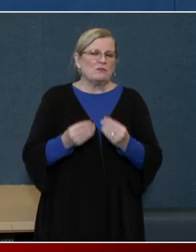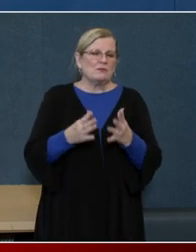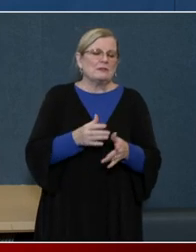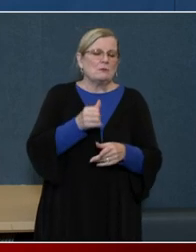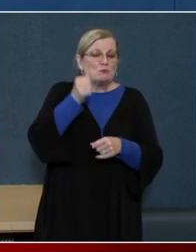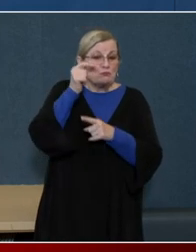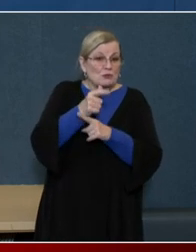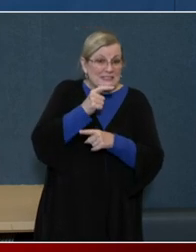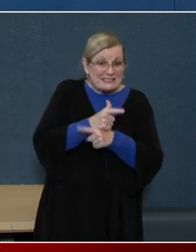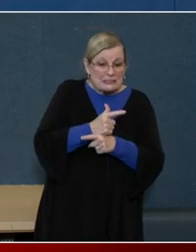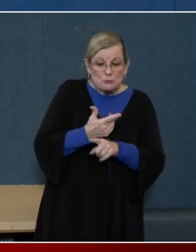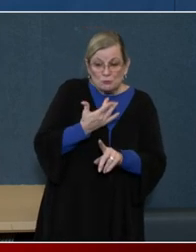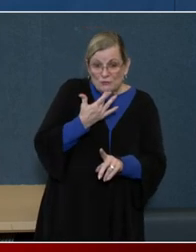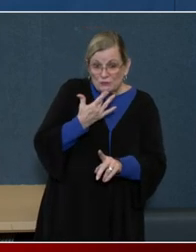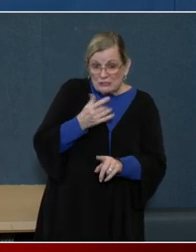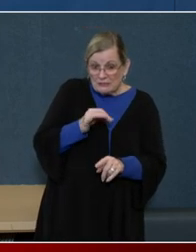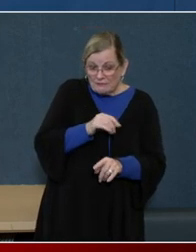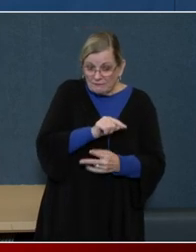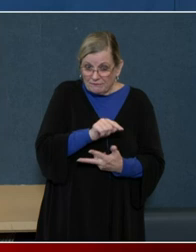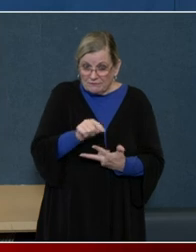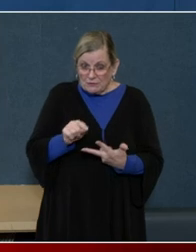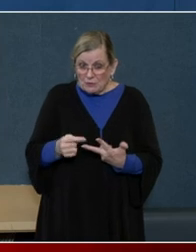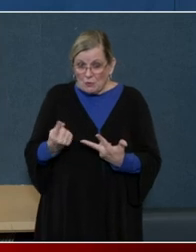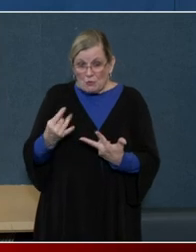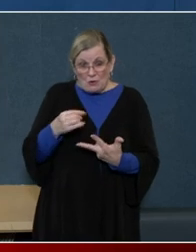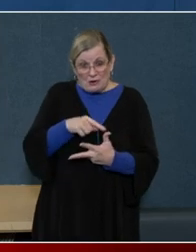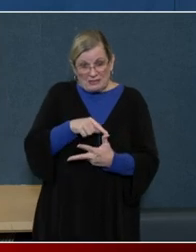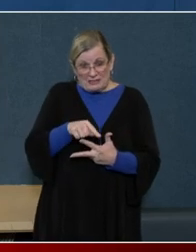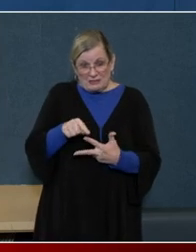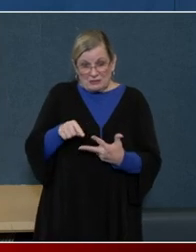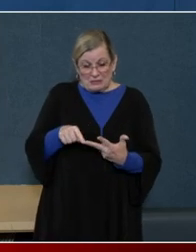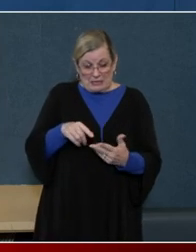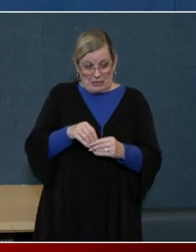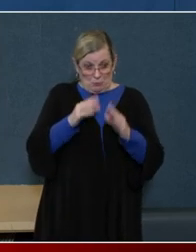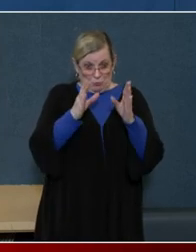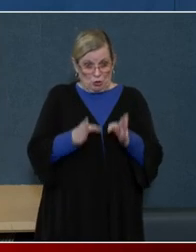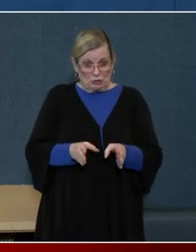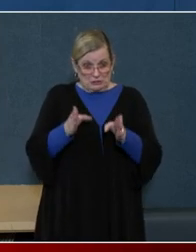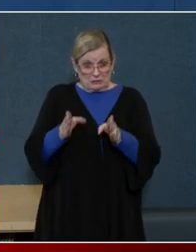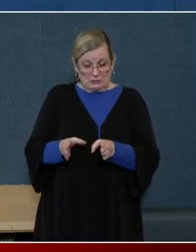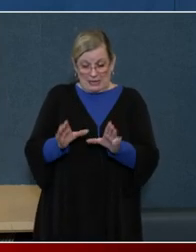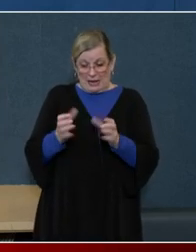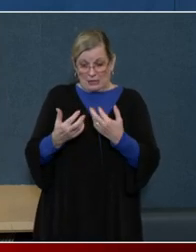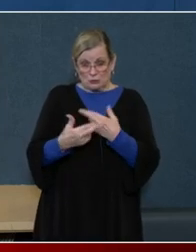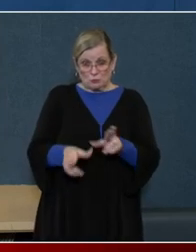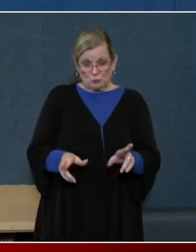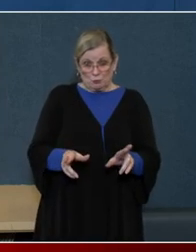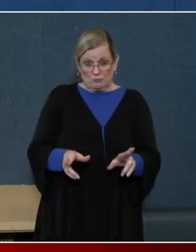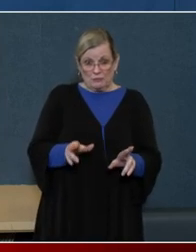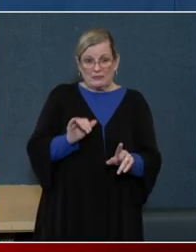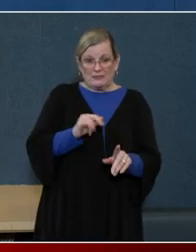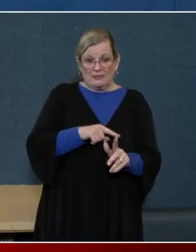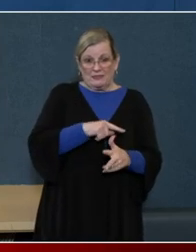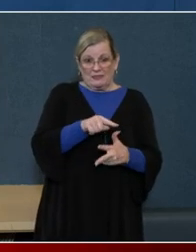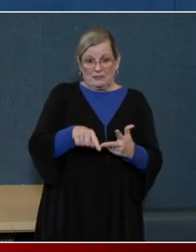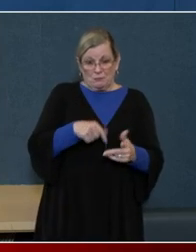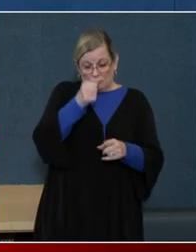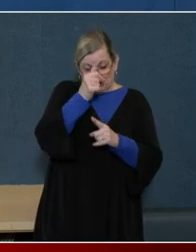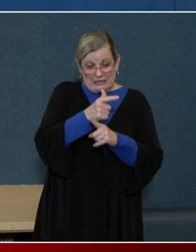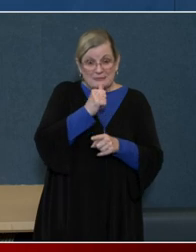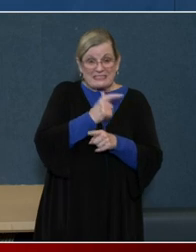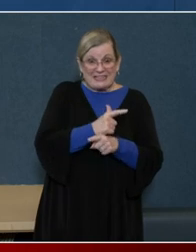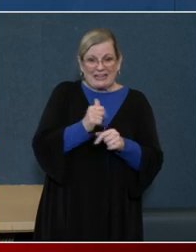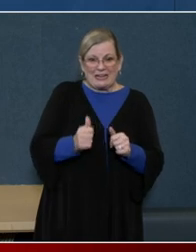siblings and they may be in a in-person learning classroom, or we will prioritize siblings for